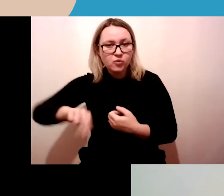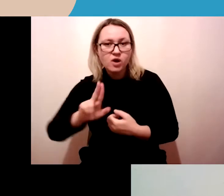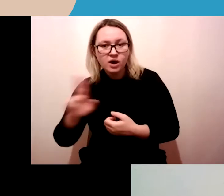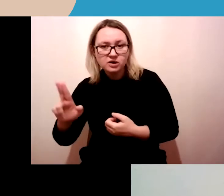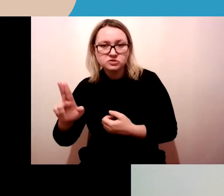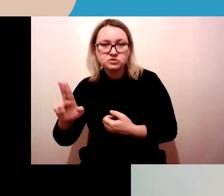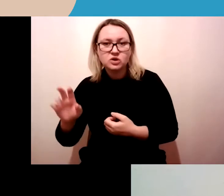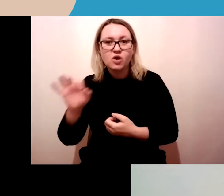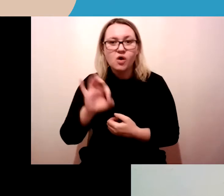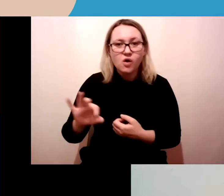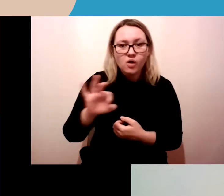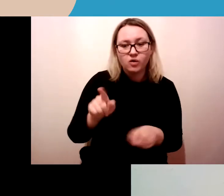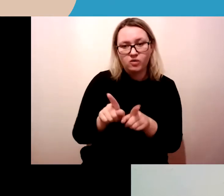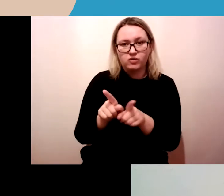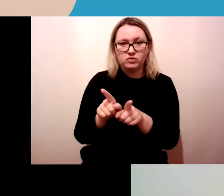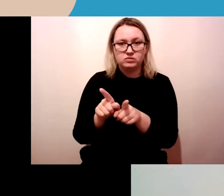Approximately